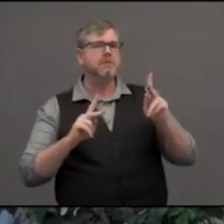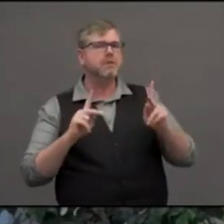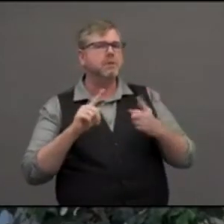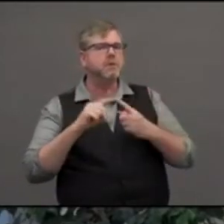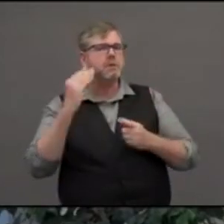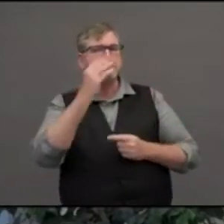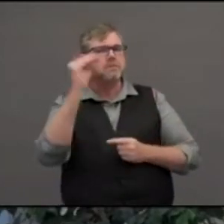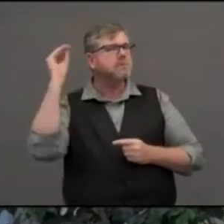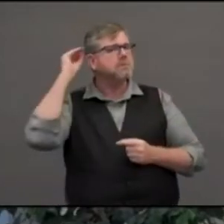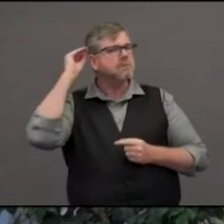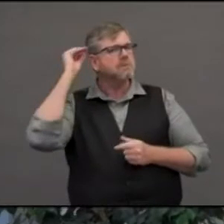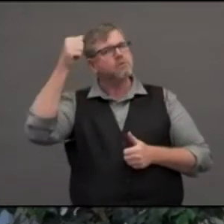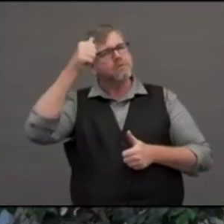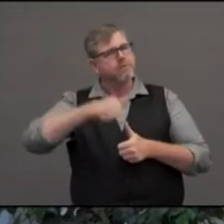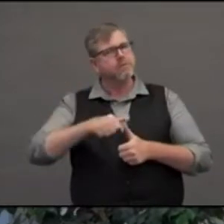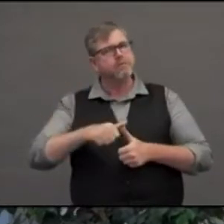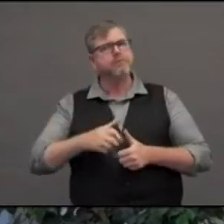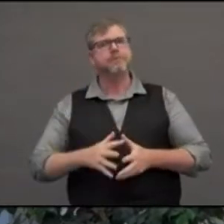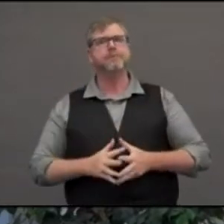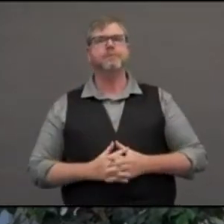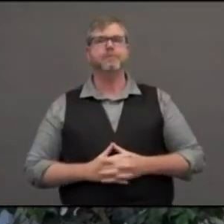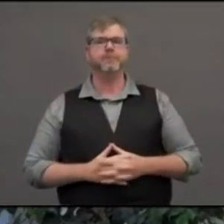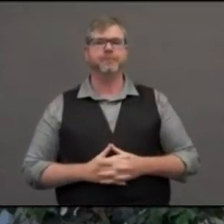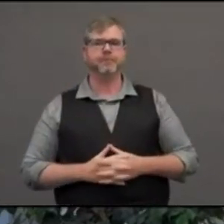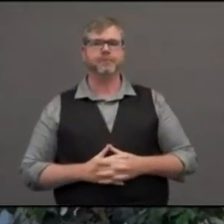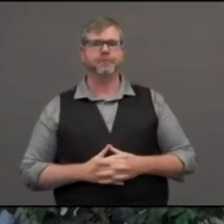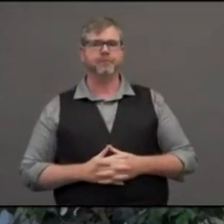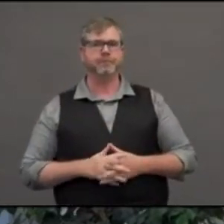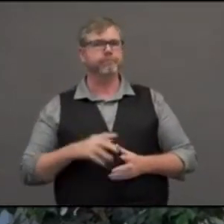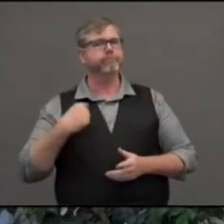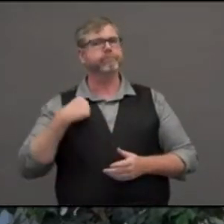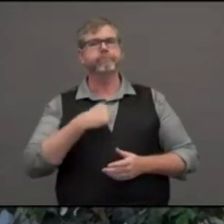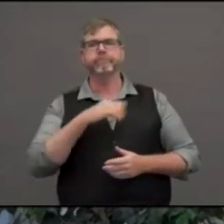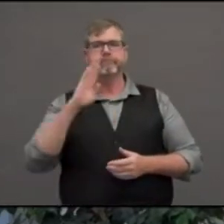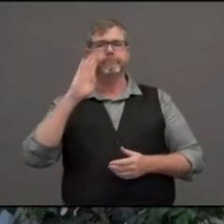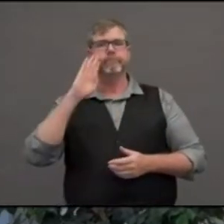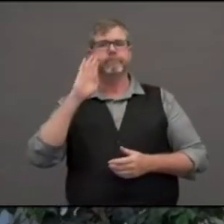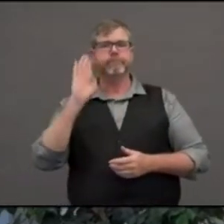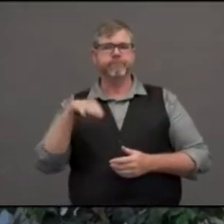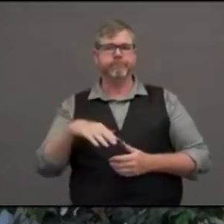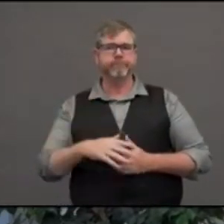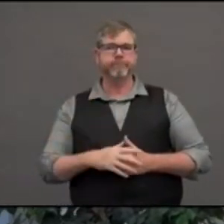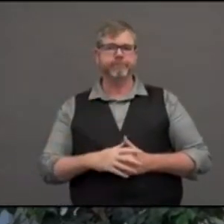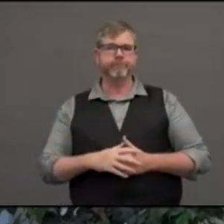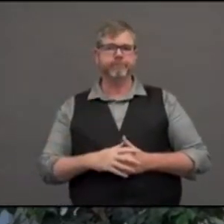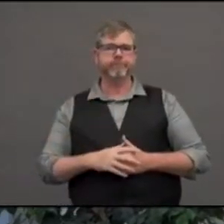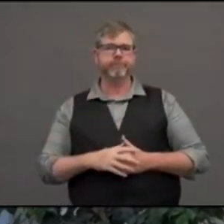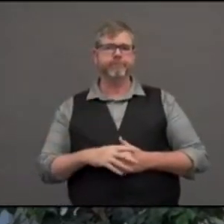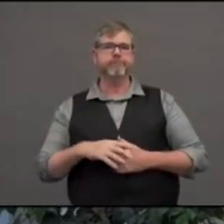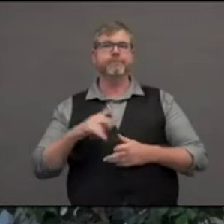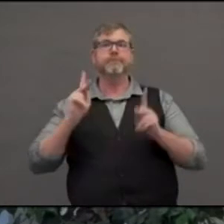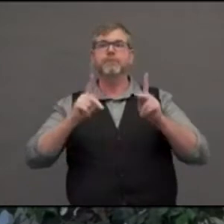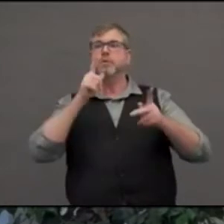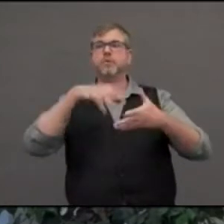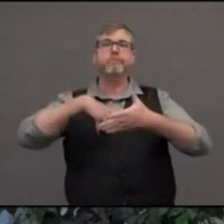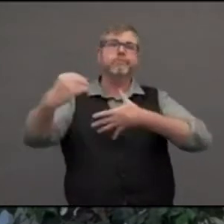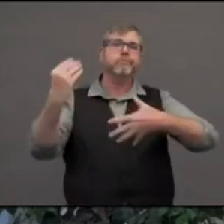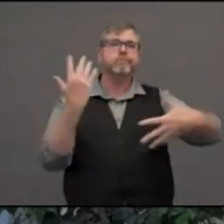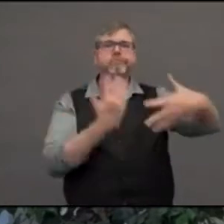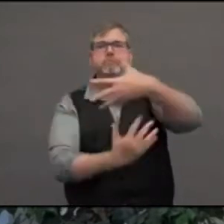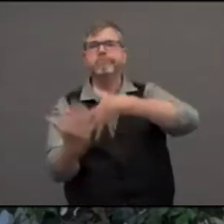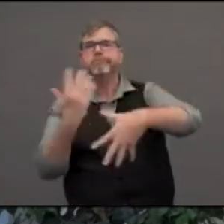that as well. We know that frontline workers have a higher risk because